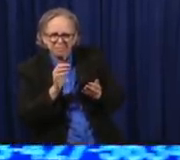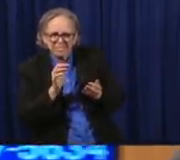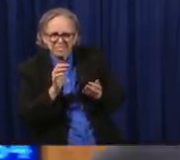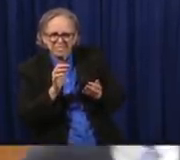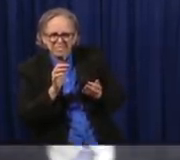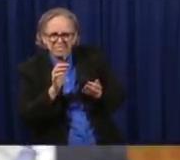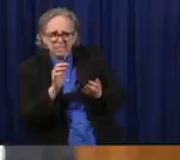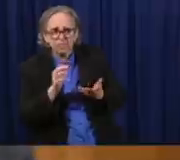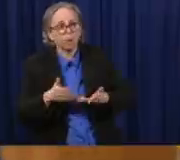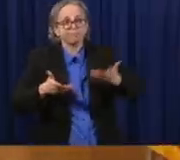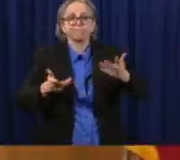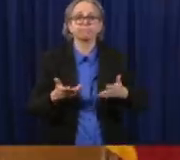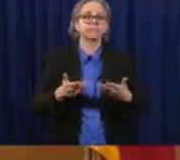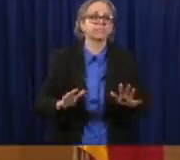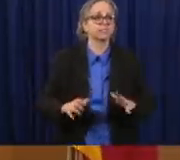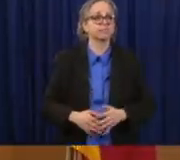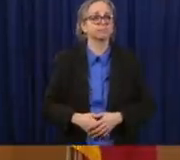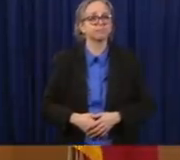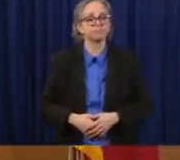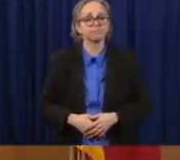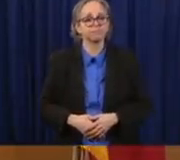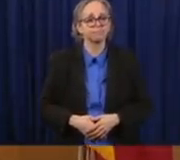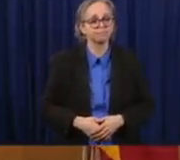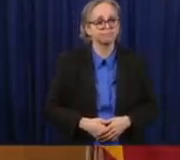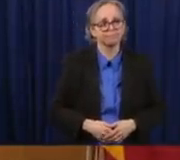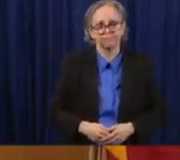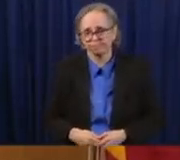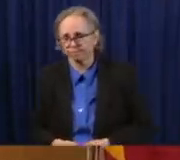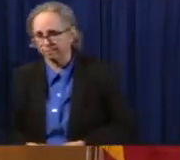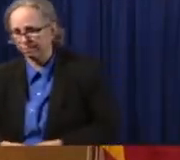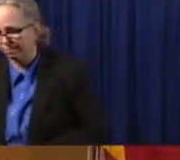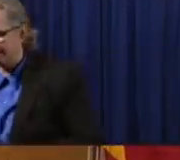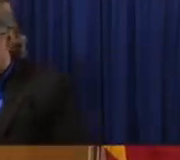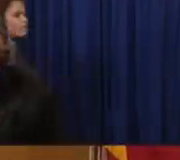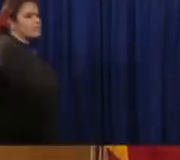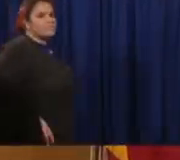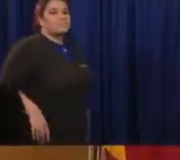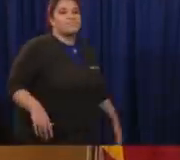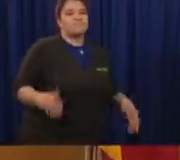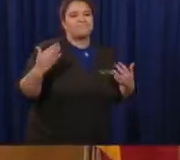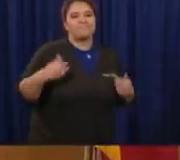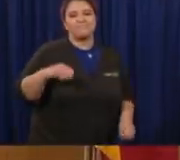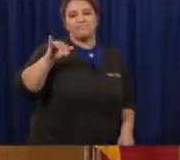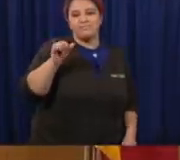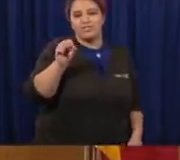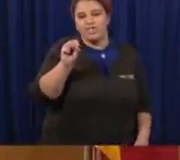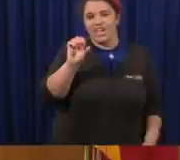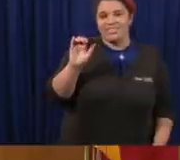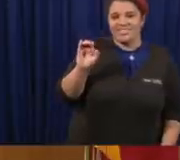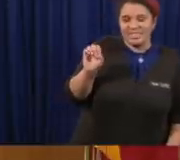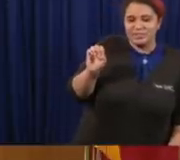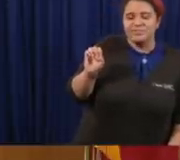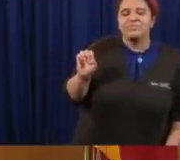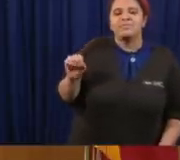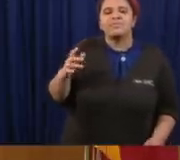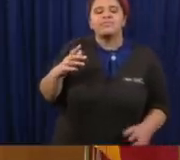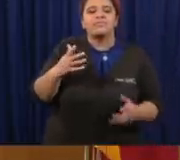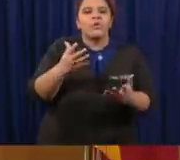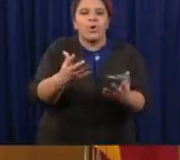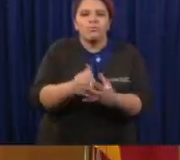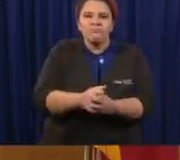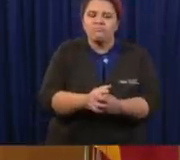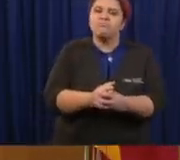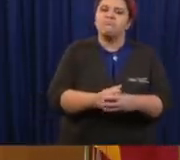Hi, Jesse Bulmer with the Cincinnati Enquirer for the governor. If we know that large gatherings and sports and fairs are on one